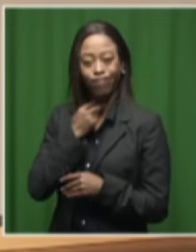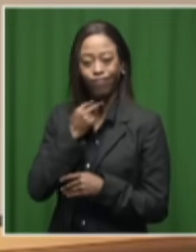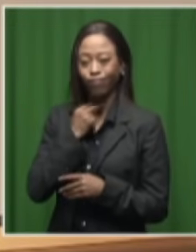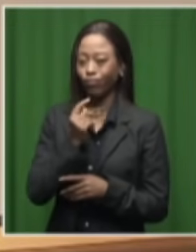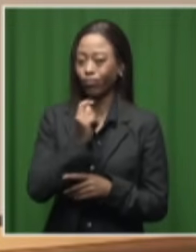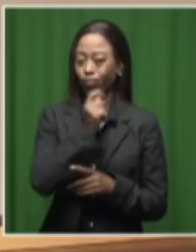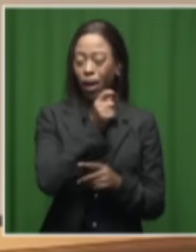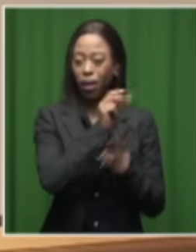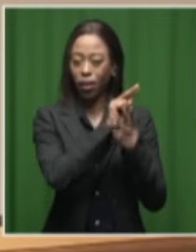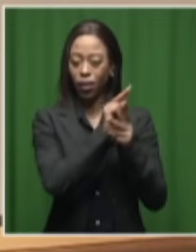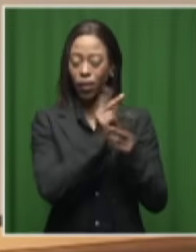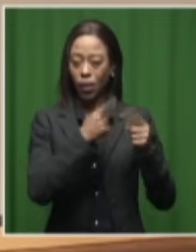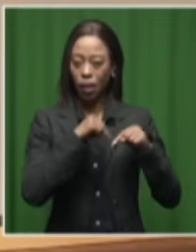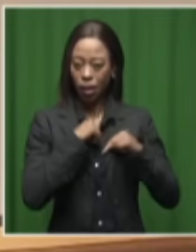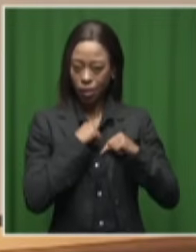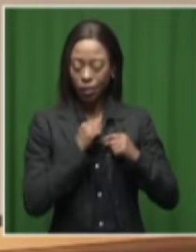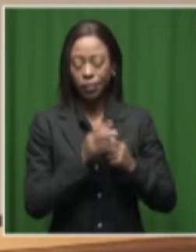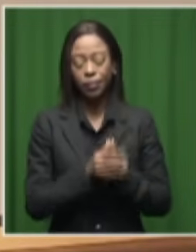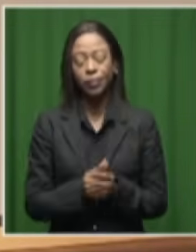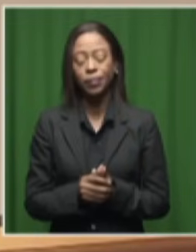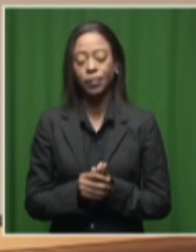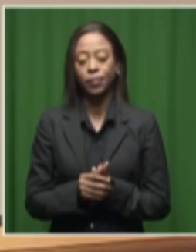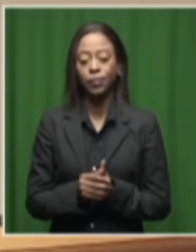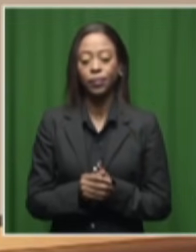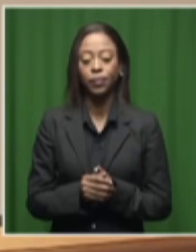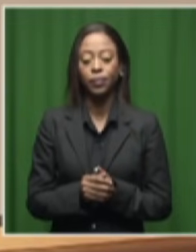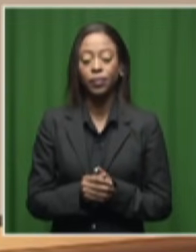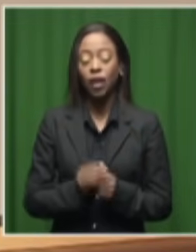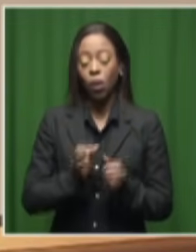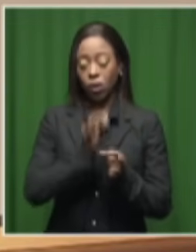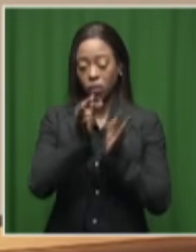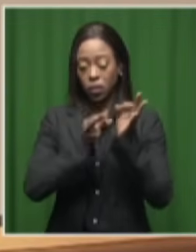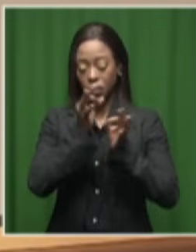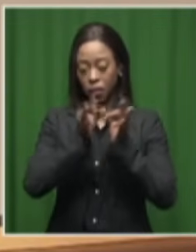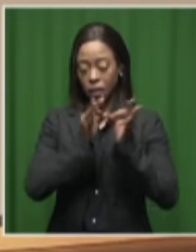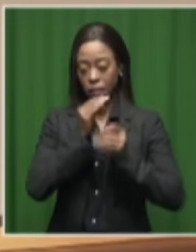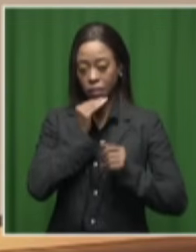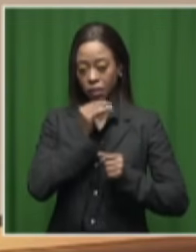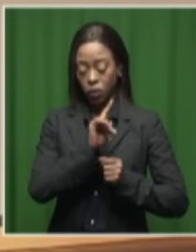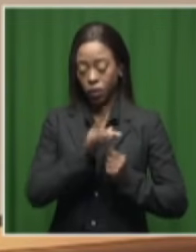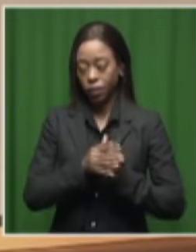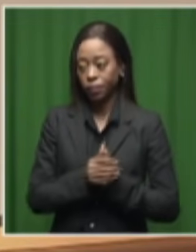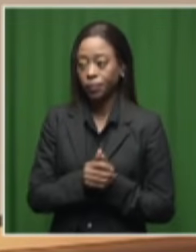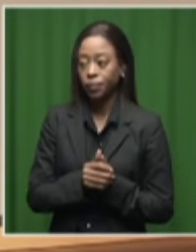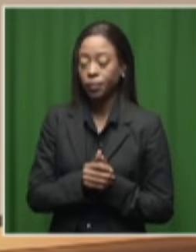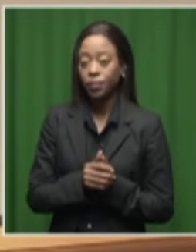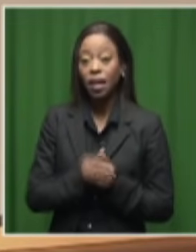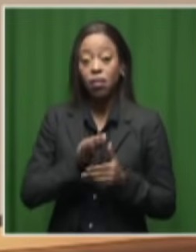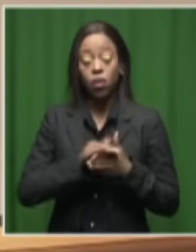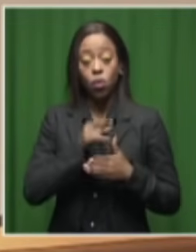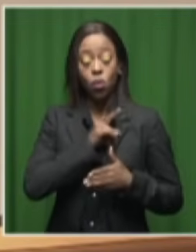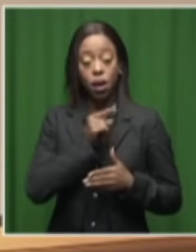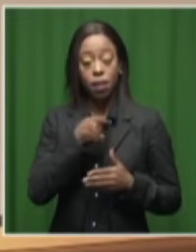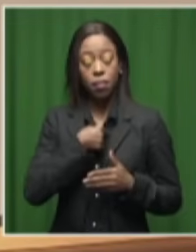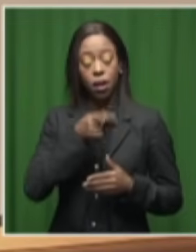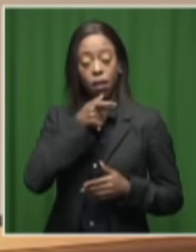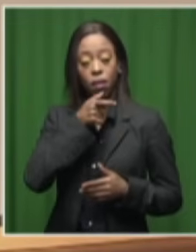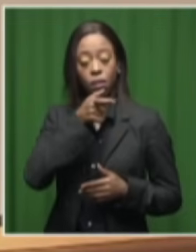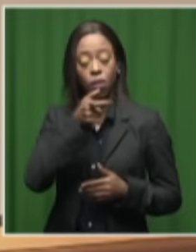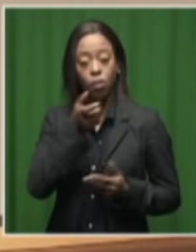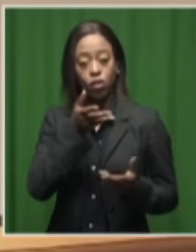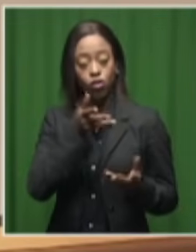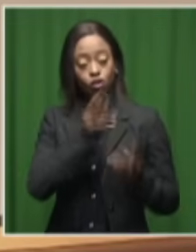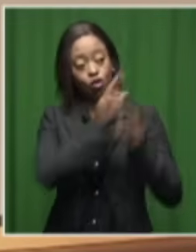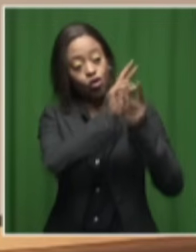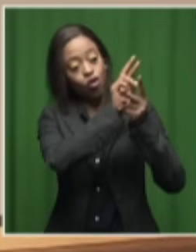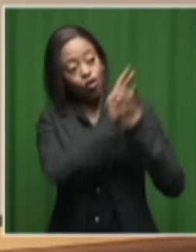debt. Now, let me just qualify this. I'm saying this because the debt